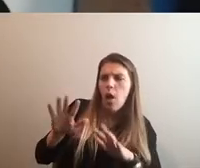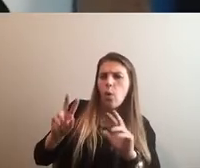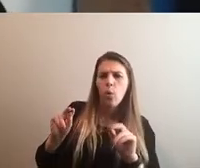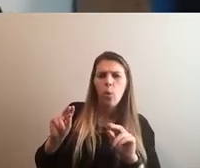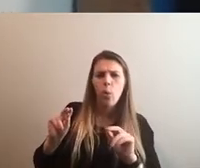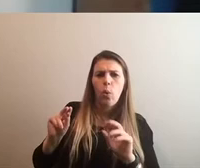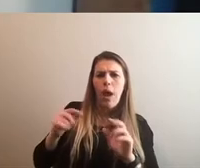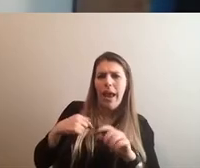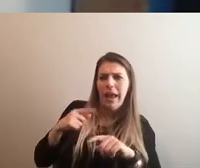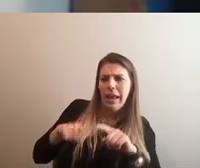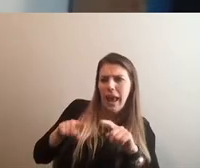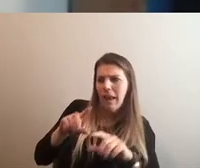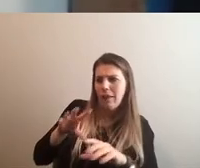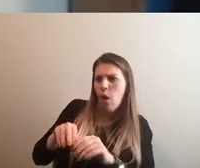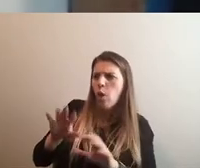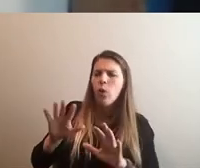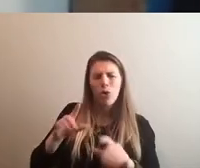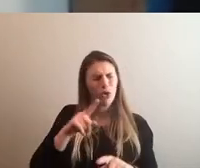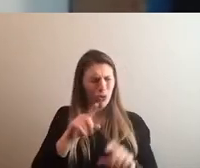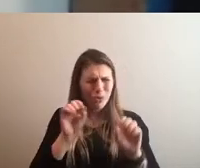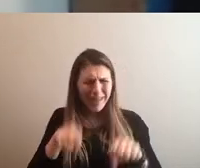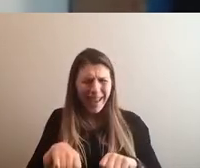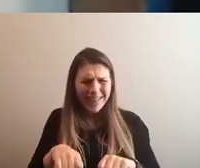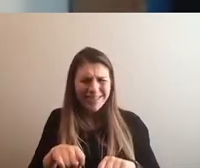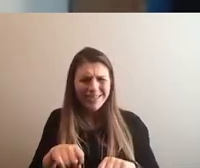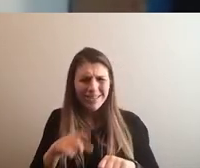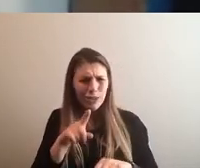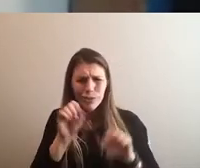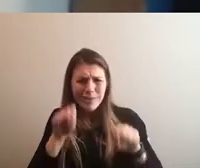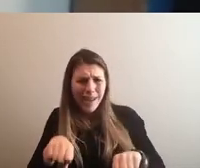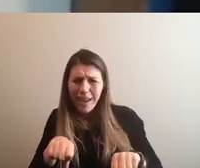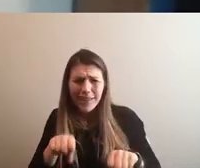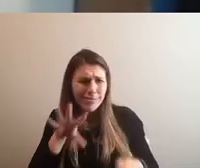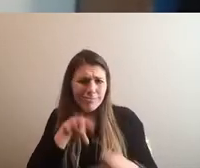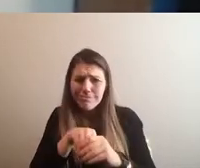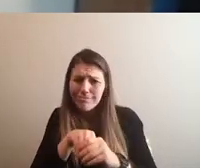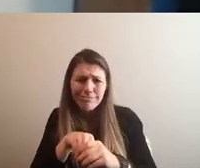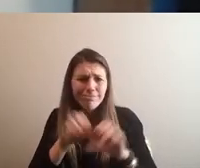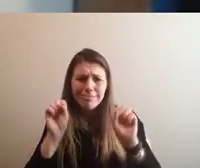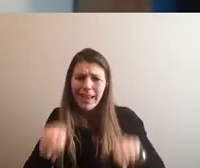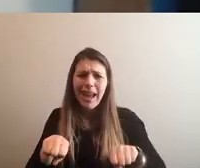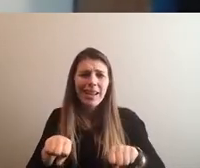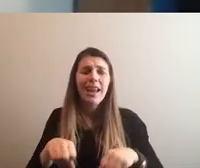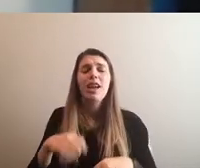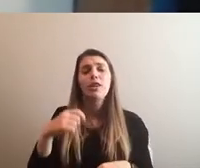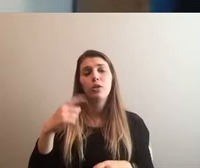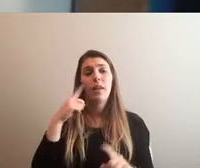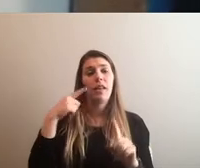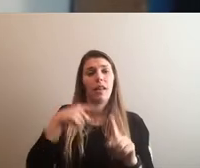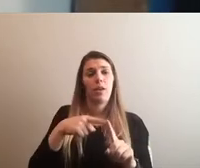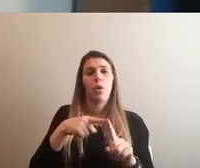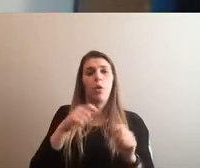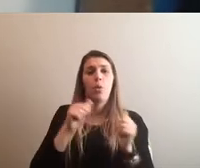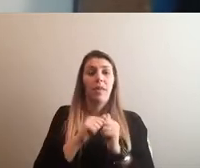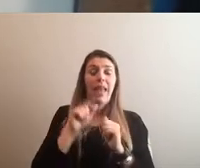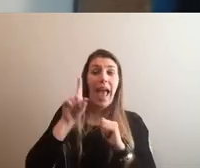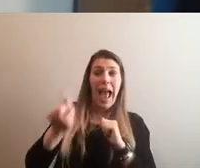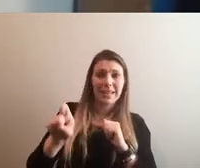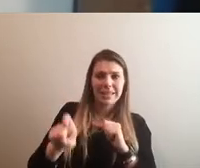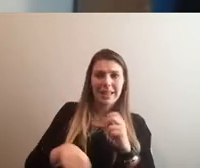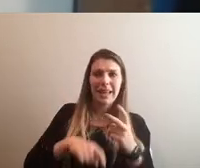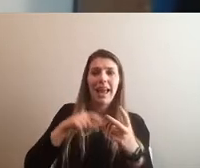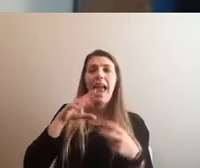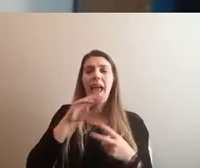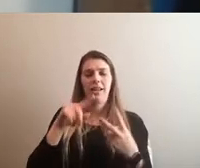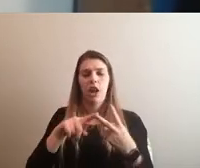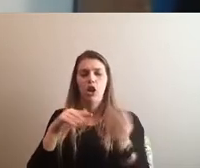I can't do something about that. You can do something about almost anything. And I think it comes first with asking and finding a doctor who